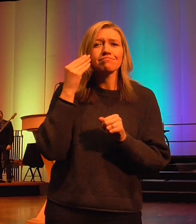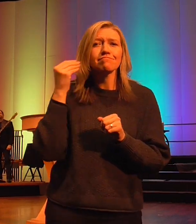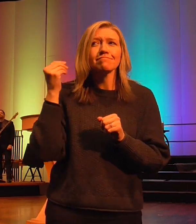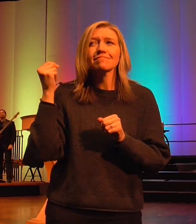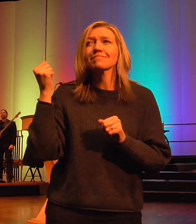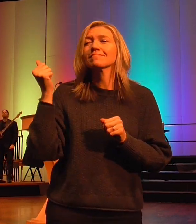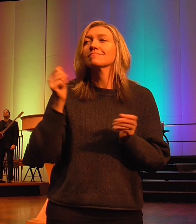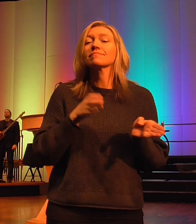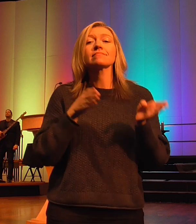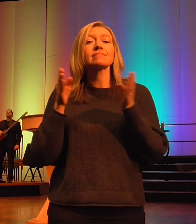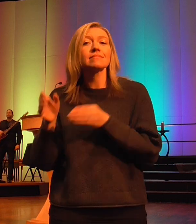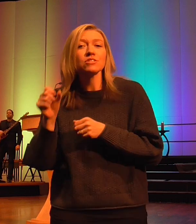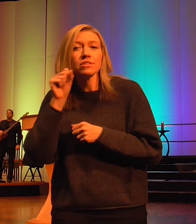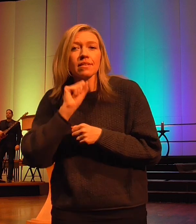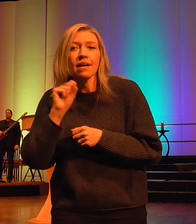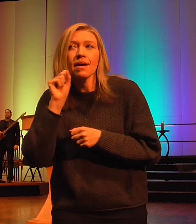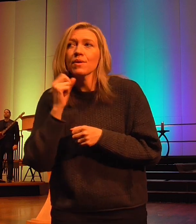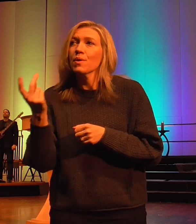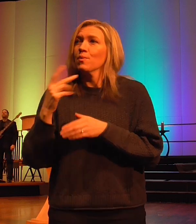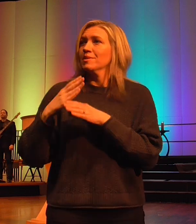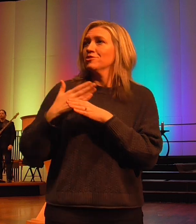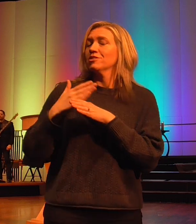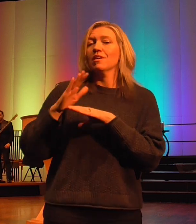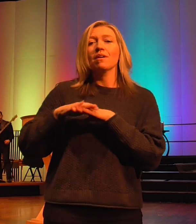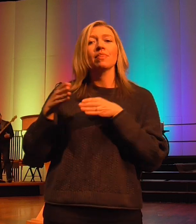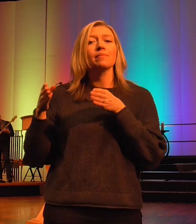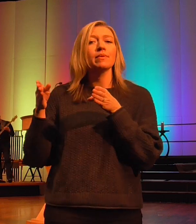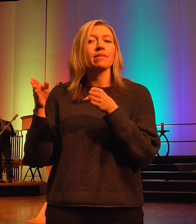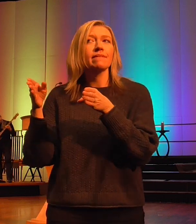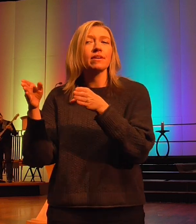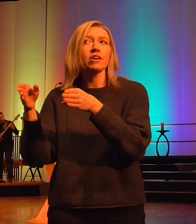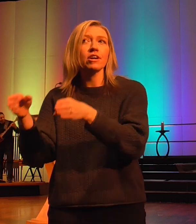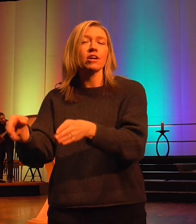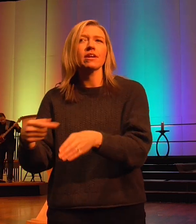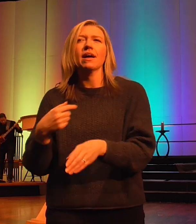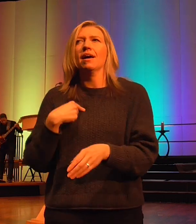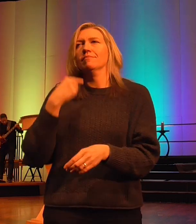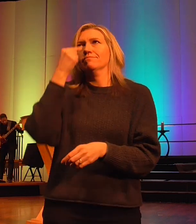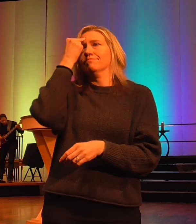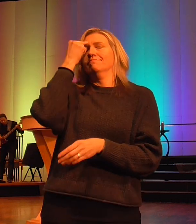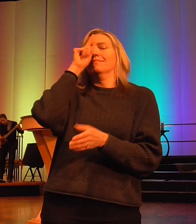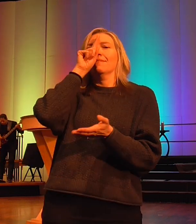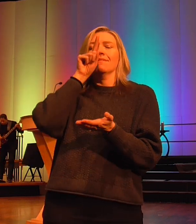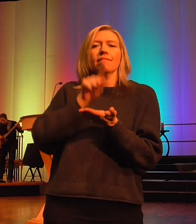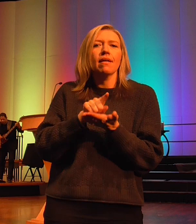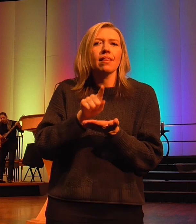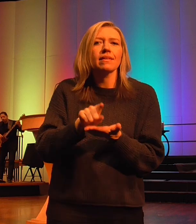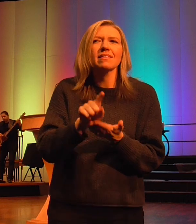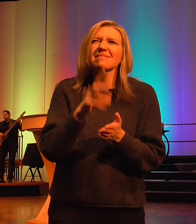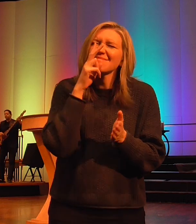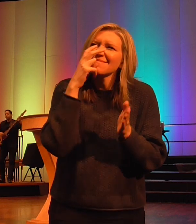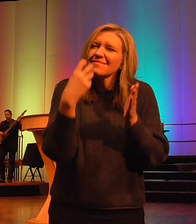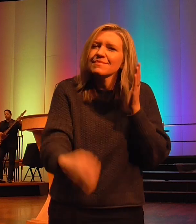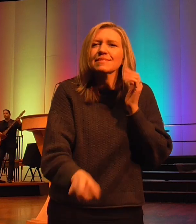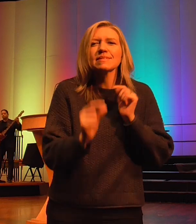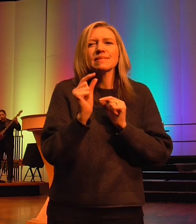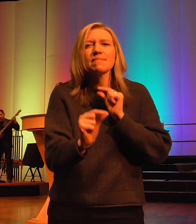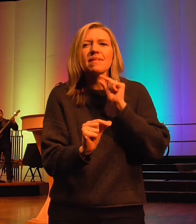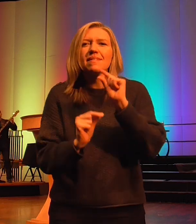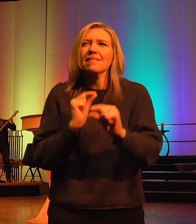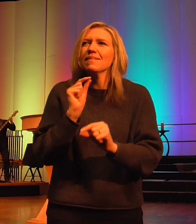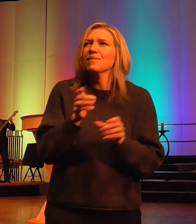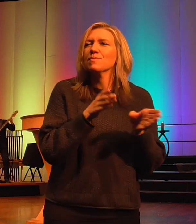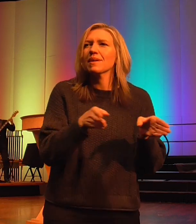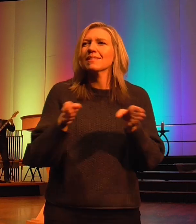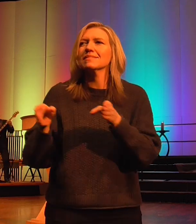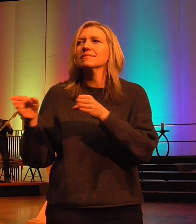and gelato we shared on the boulevard, I keep falling in the smallest ways. When